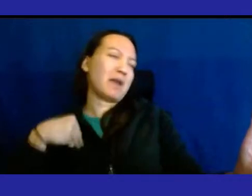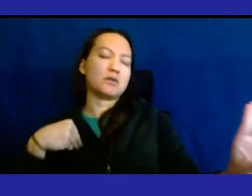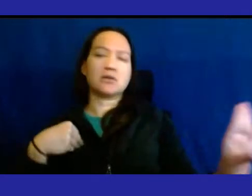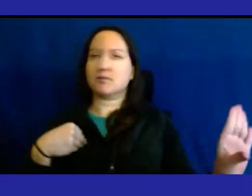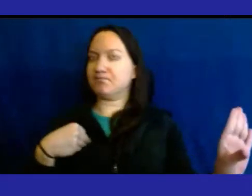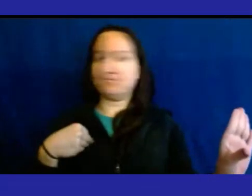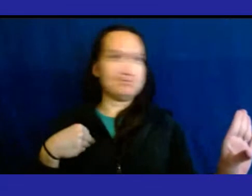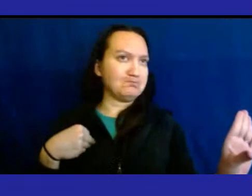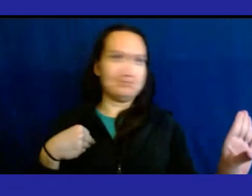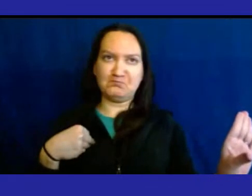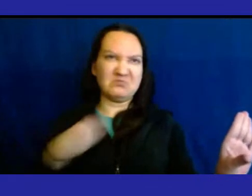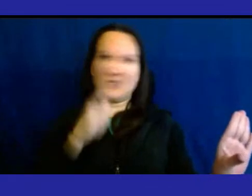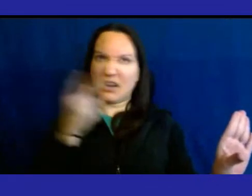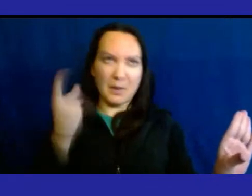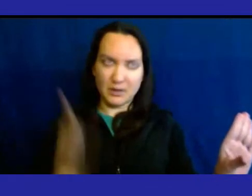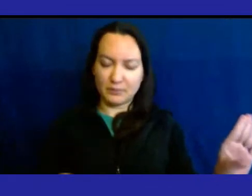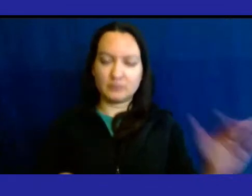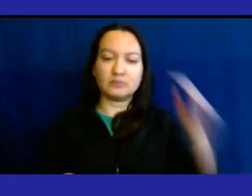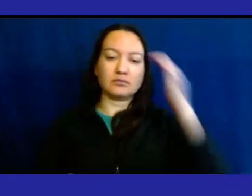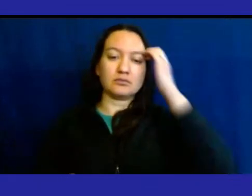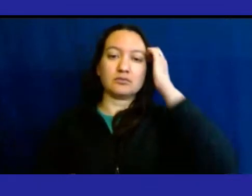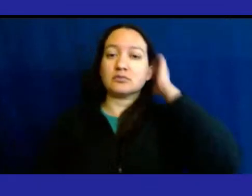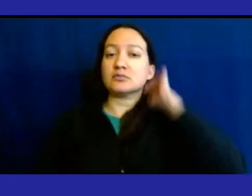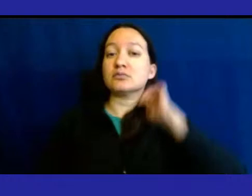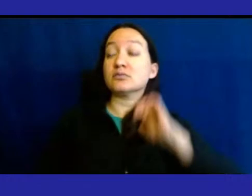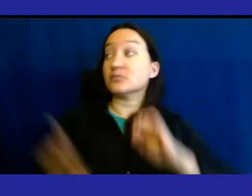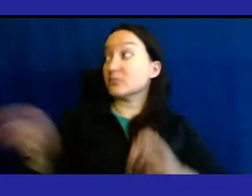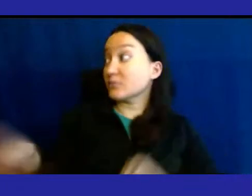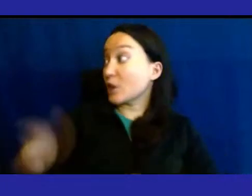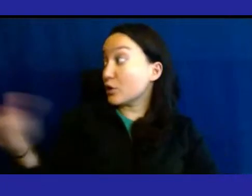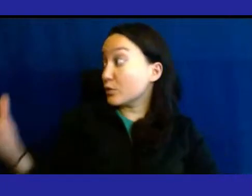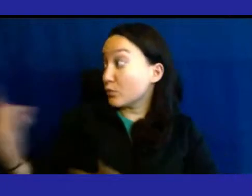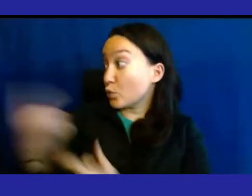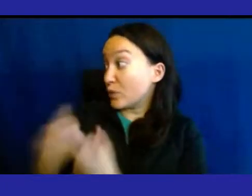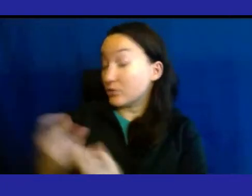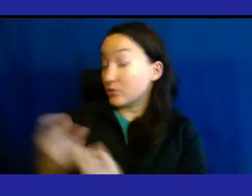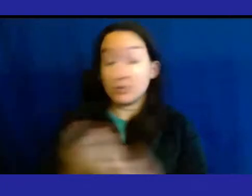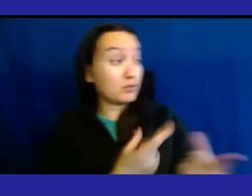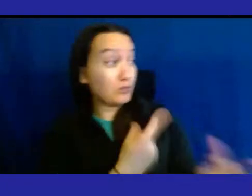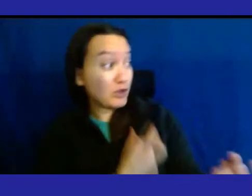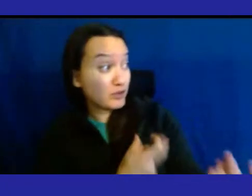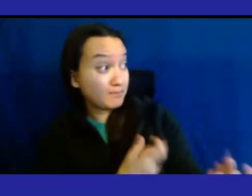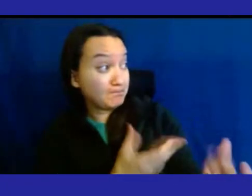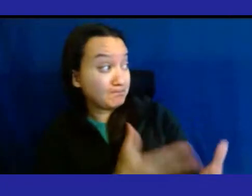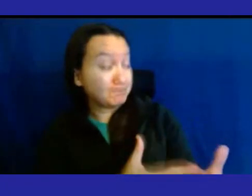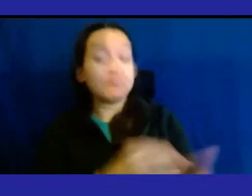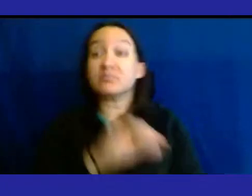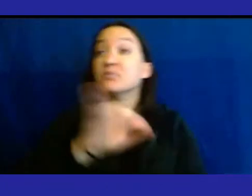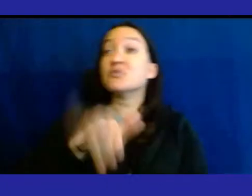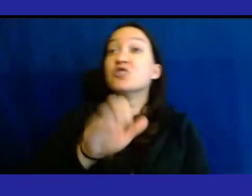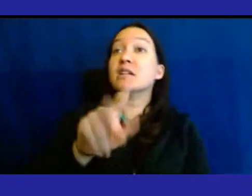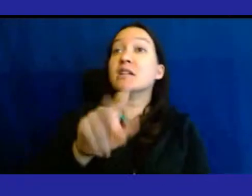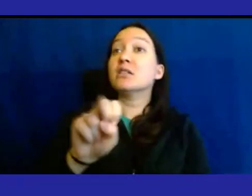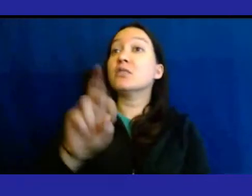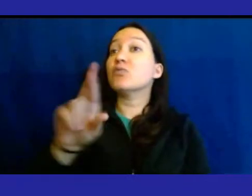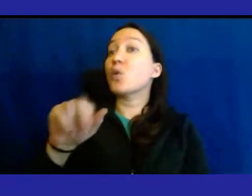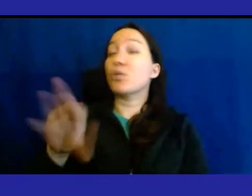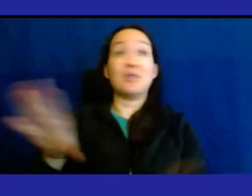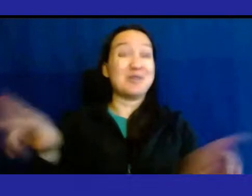Thanks. Karen and Hilaire, you have any questions or comments? No? Jackie Rowe Adams? No, y'all asked them